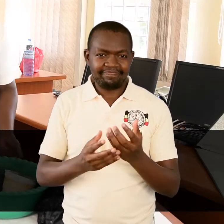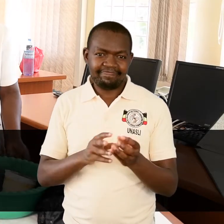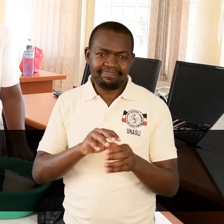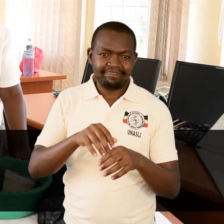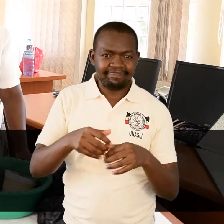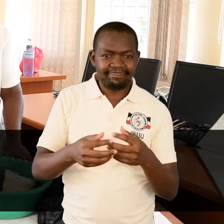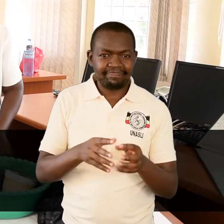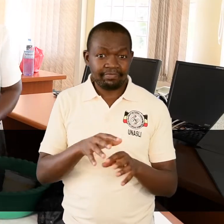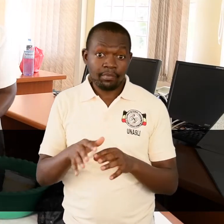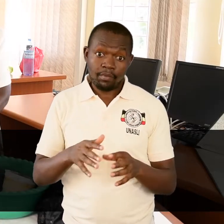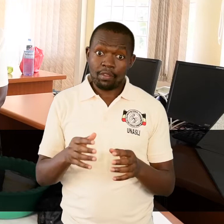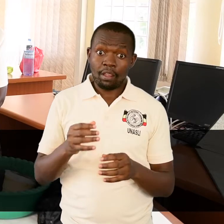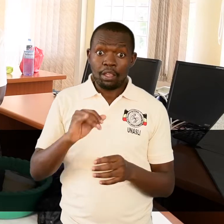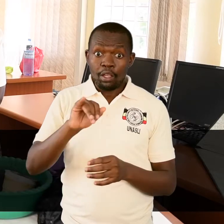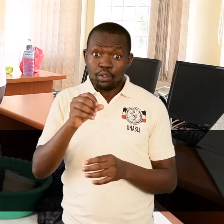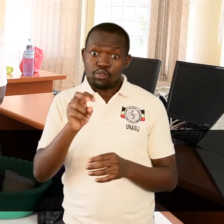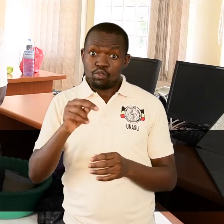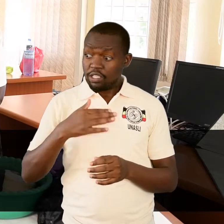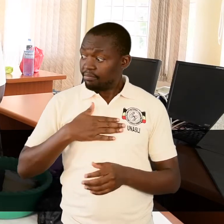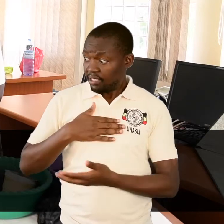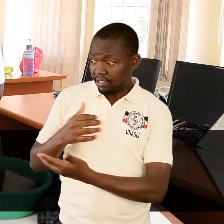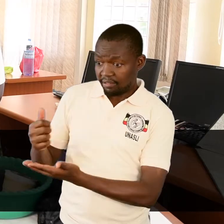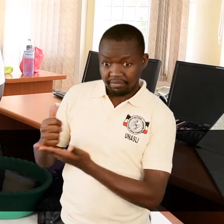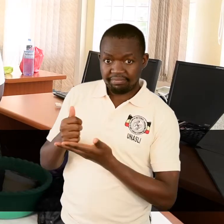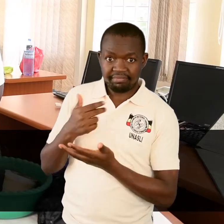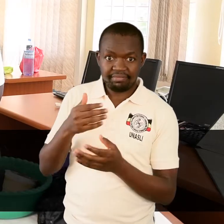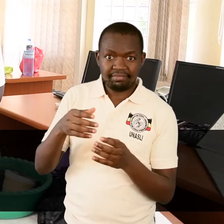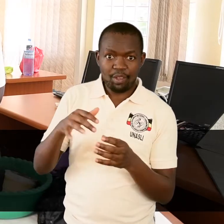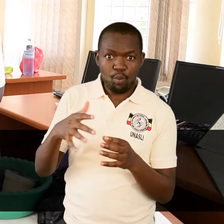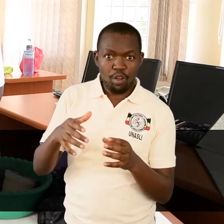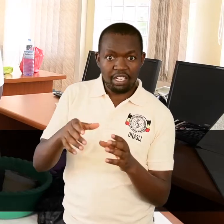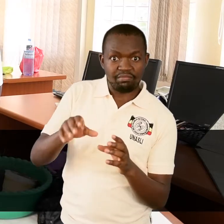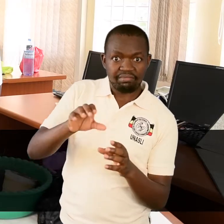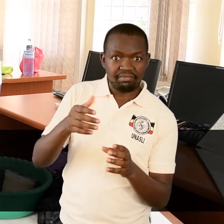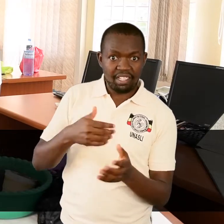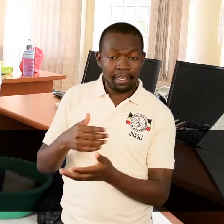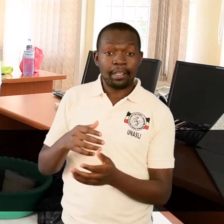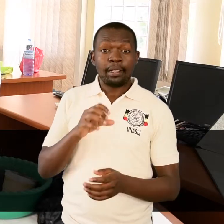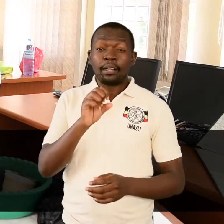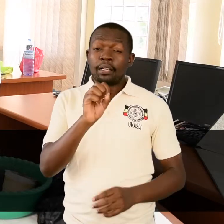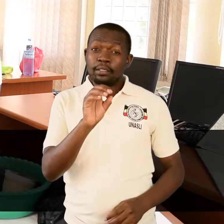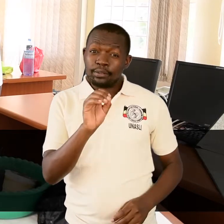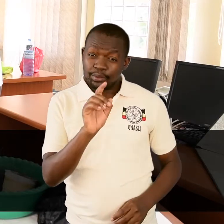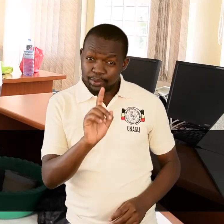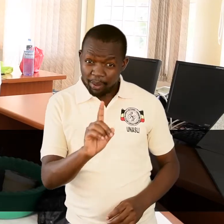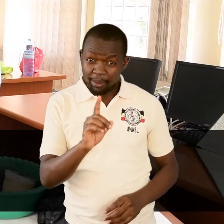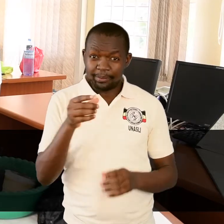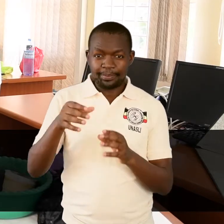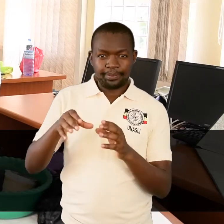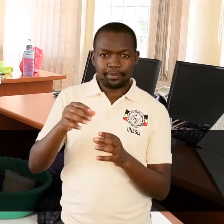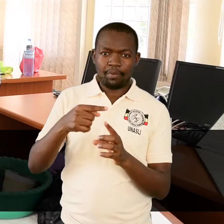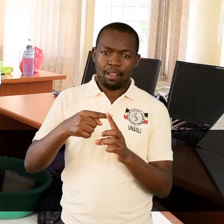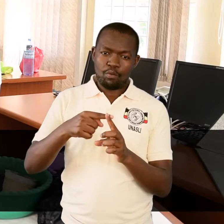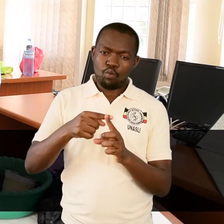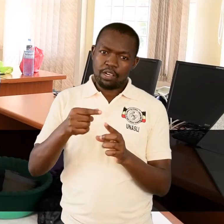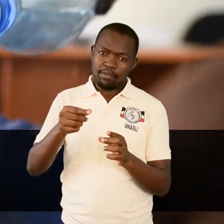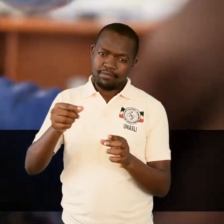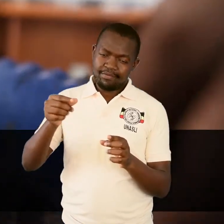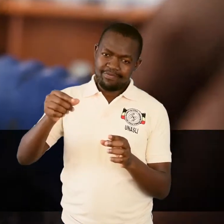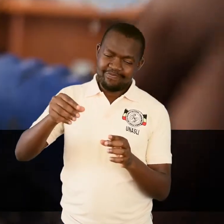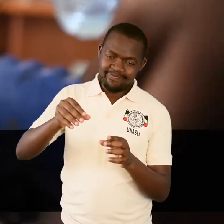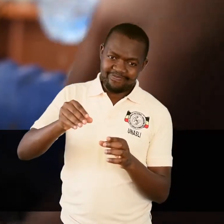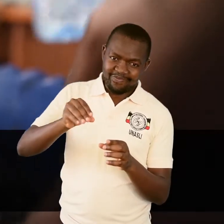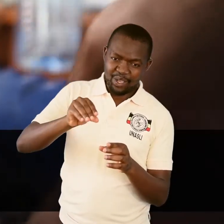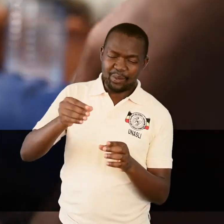John, can you add more water for me? So you add in little by little,